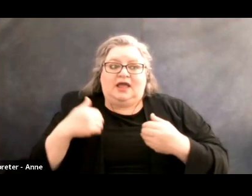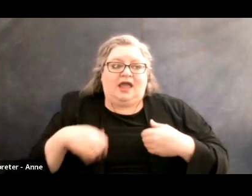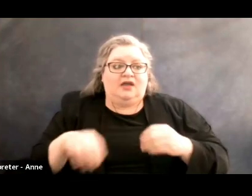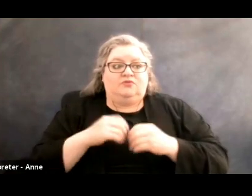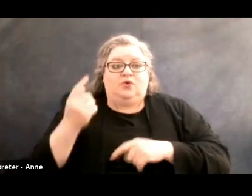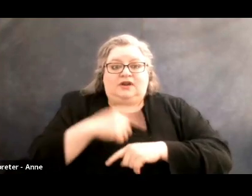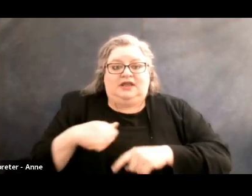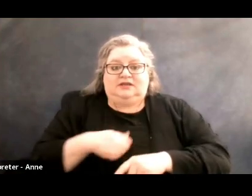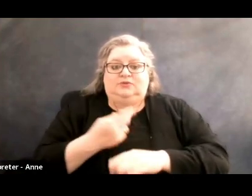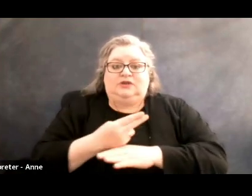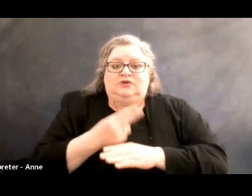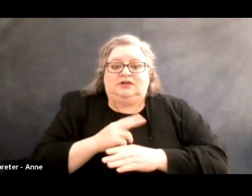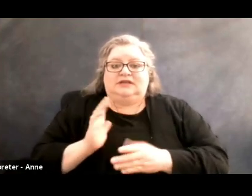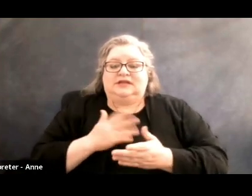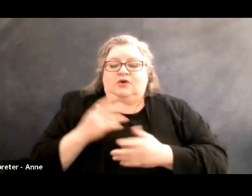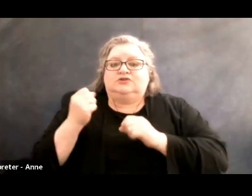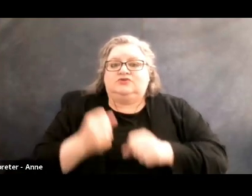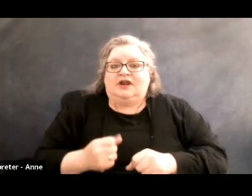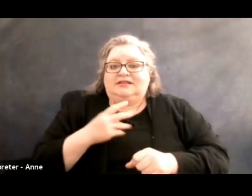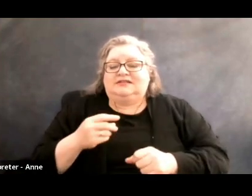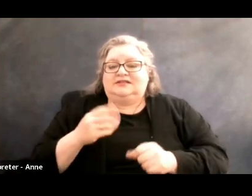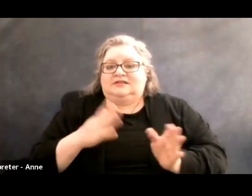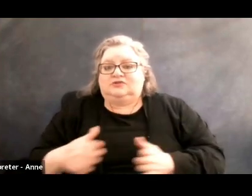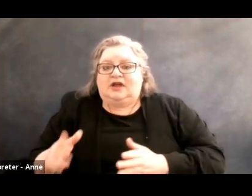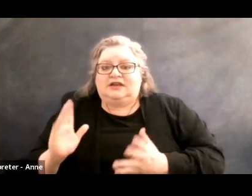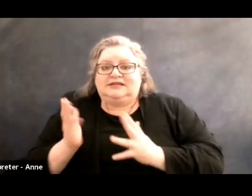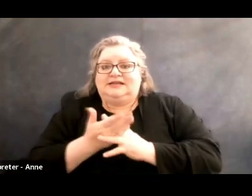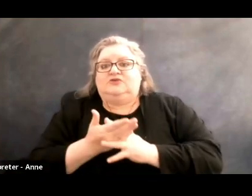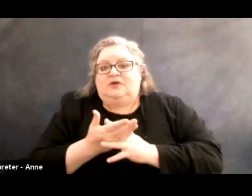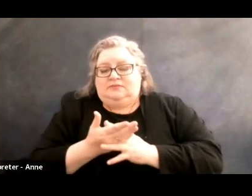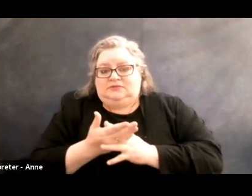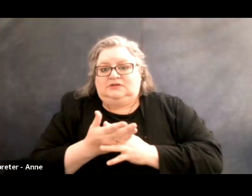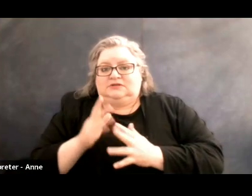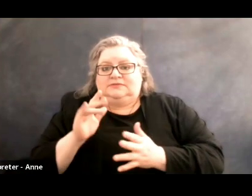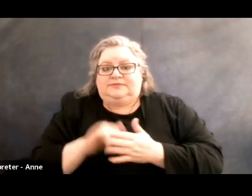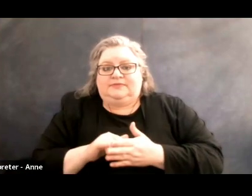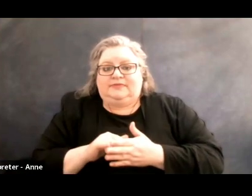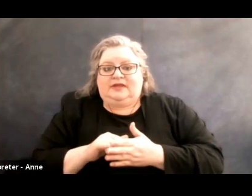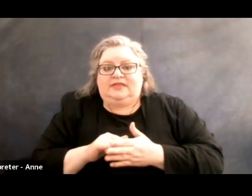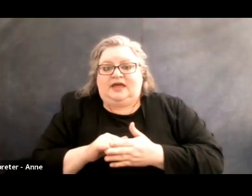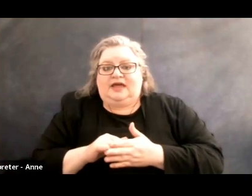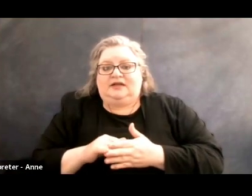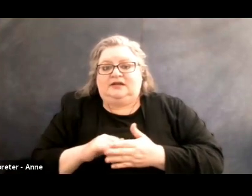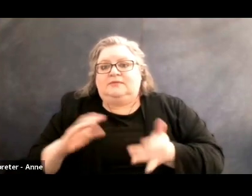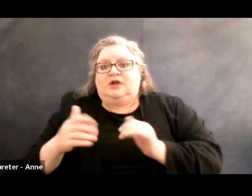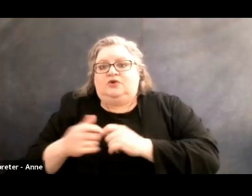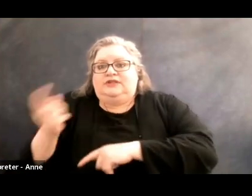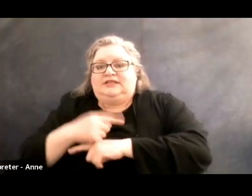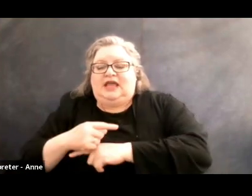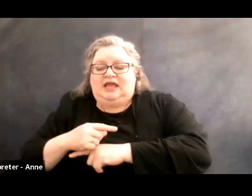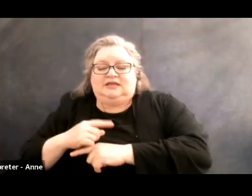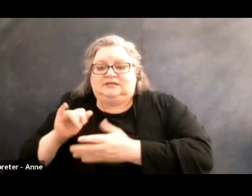to utilize our strengths and our strategies to interrupt it than days that we have with